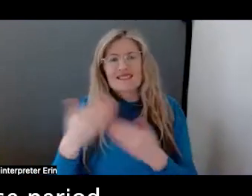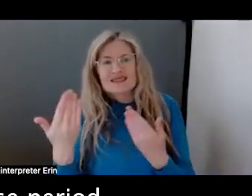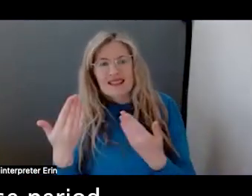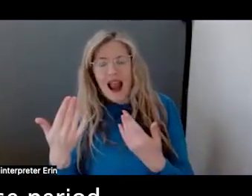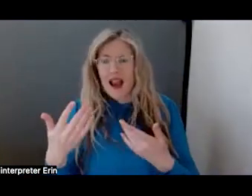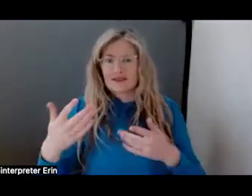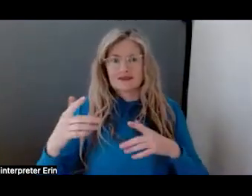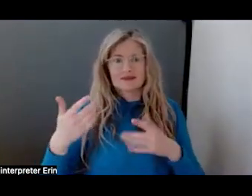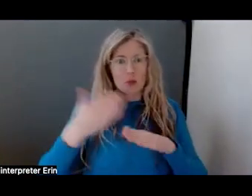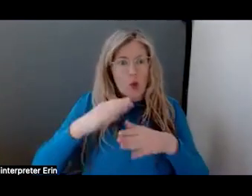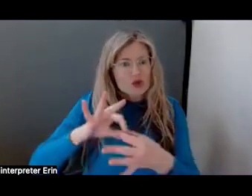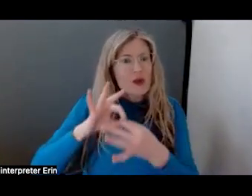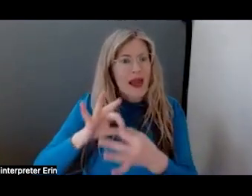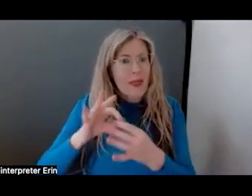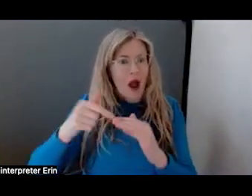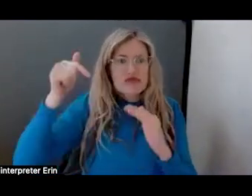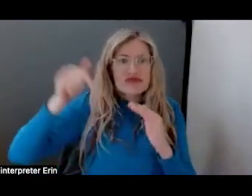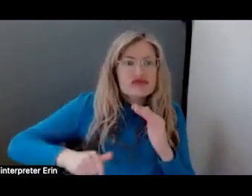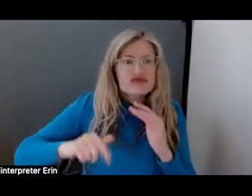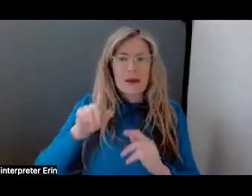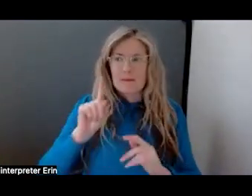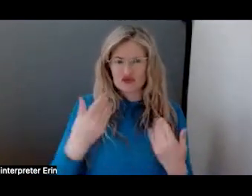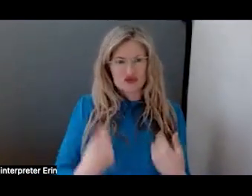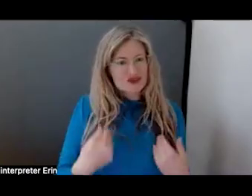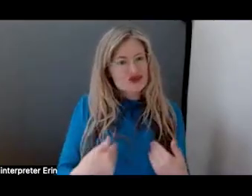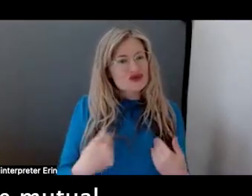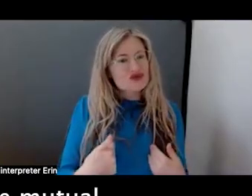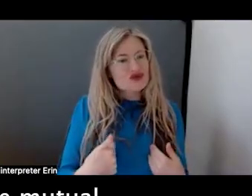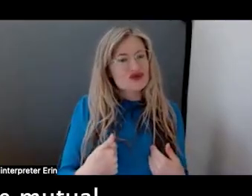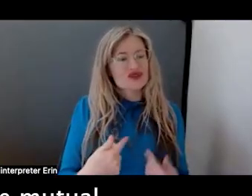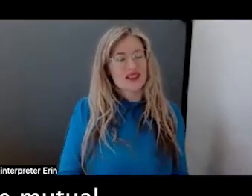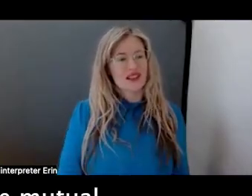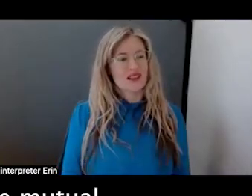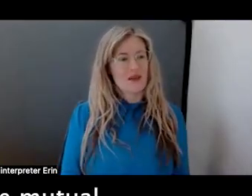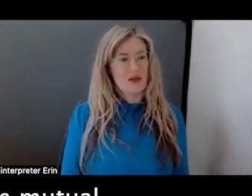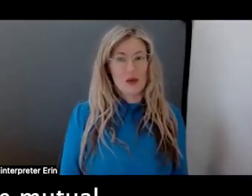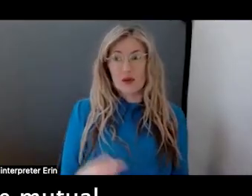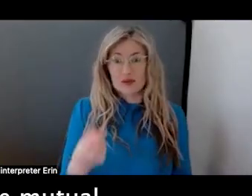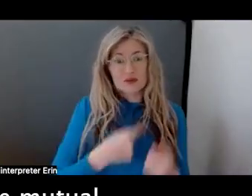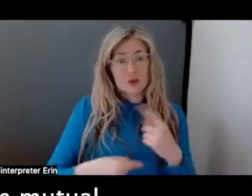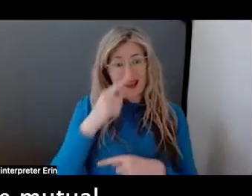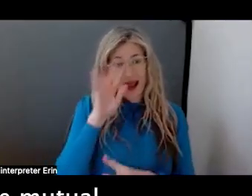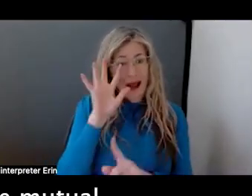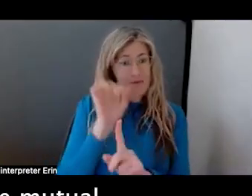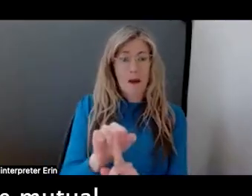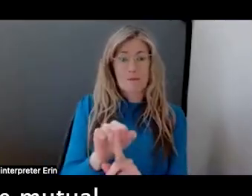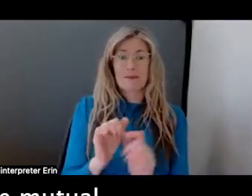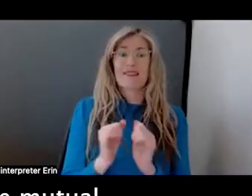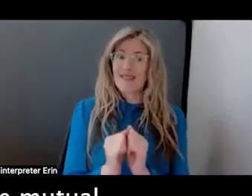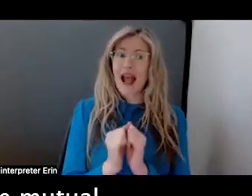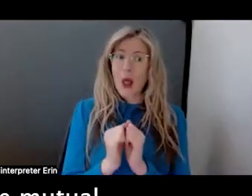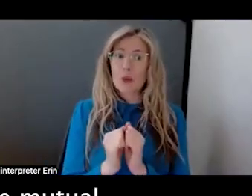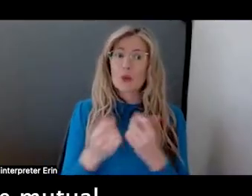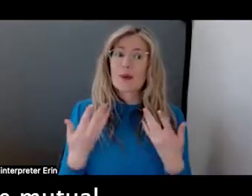period, il evidently. valore But I believe that we can perceive really the value poi ha of lasciato this experience